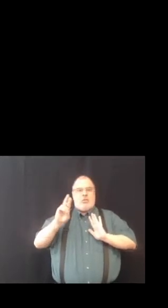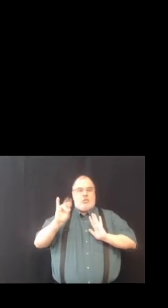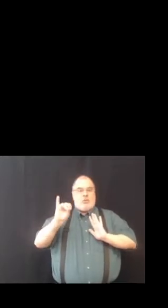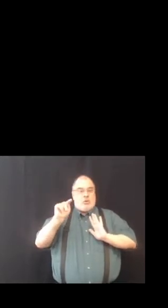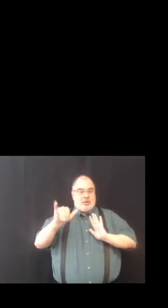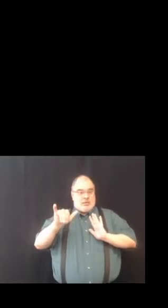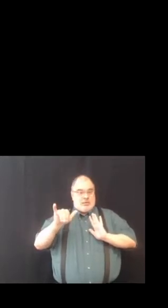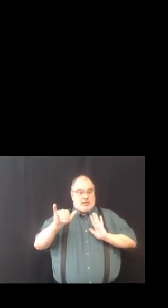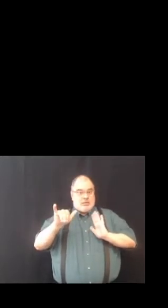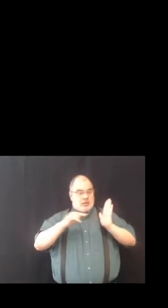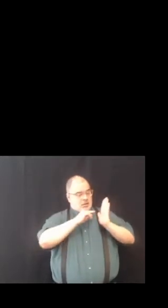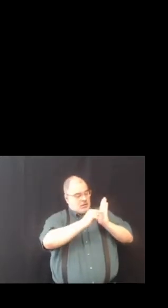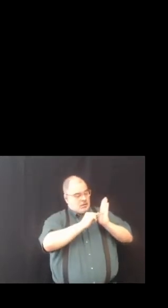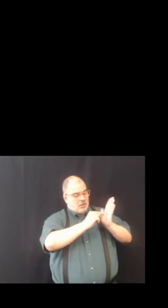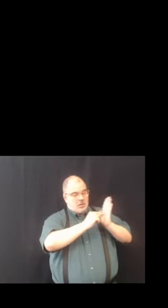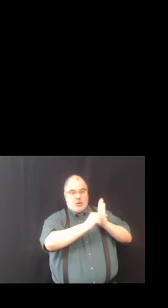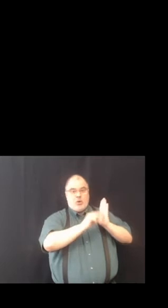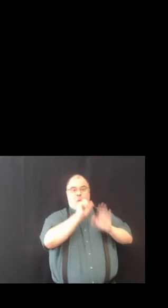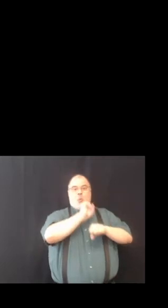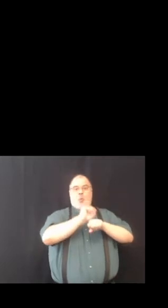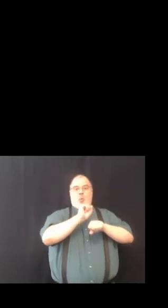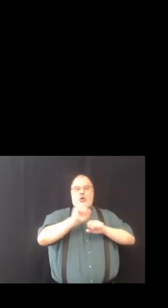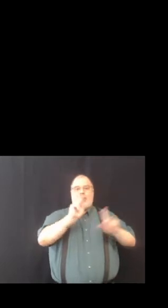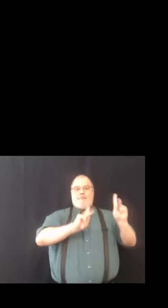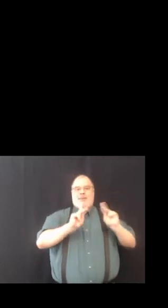you will see we have a link titled Working People with Disabilities.